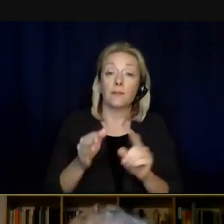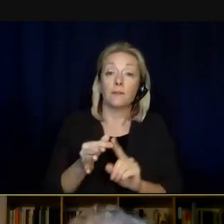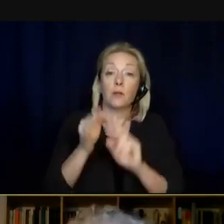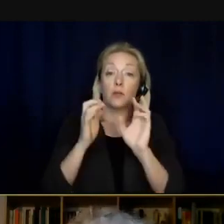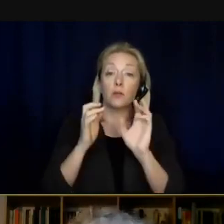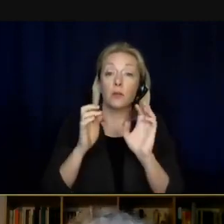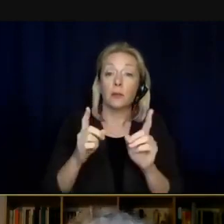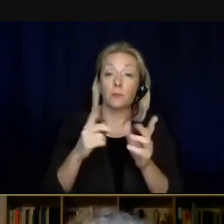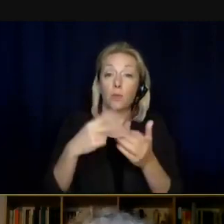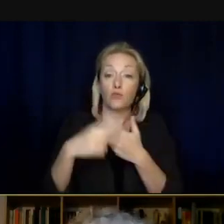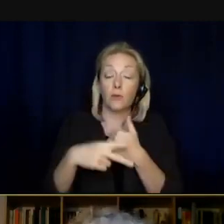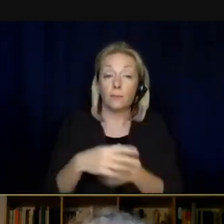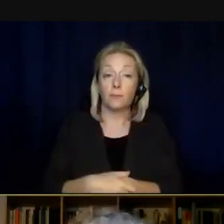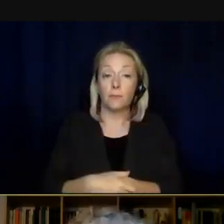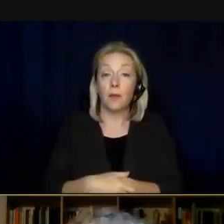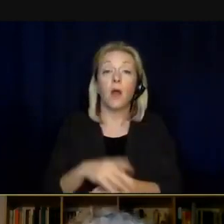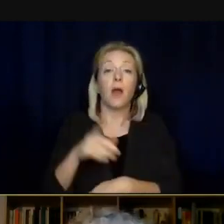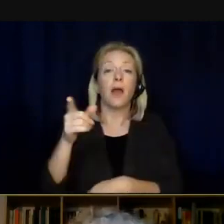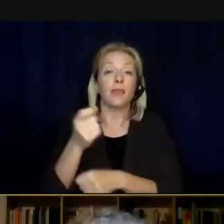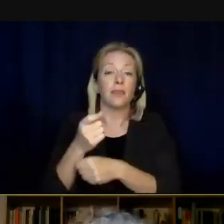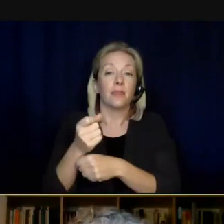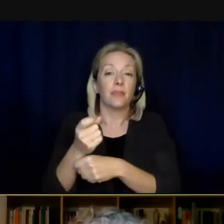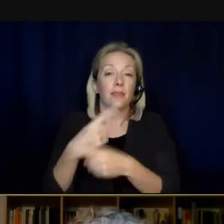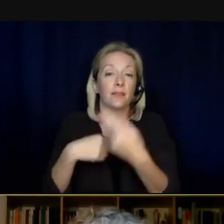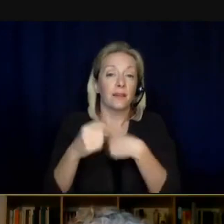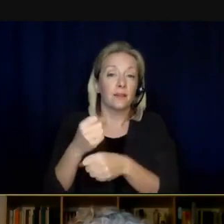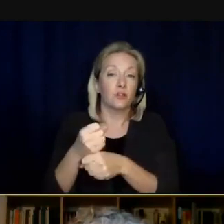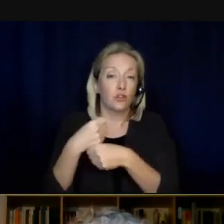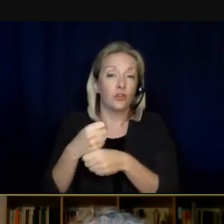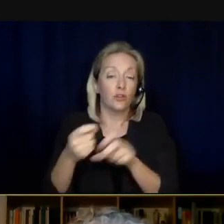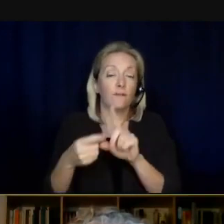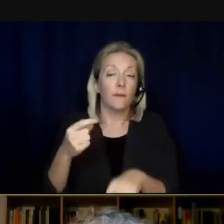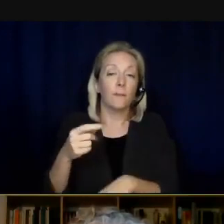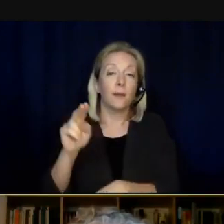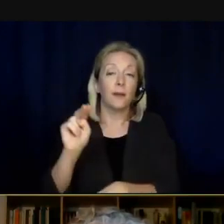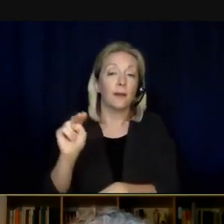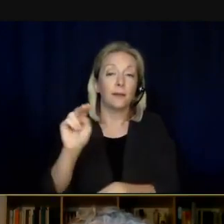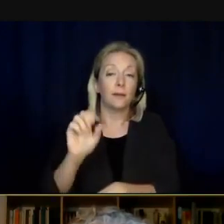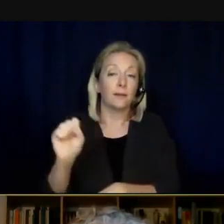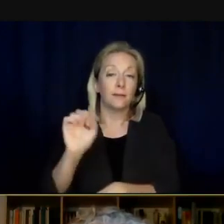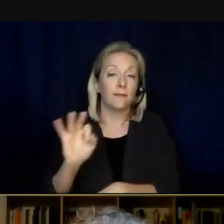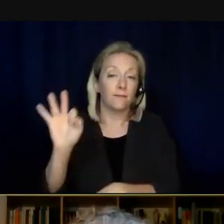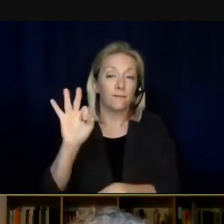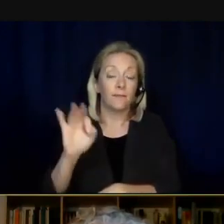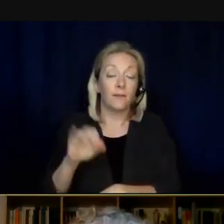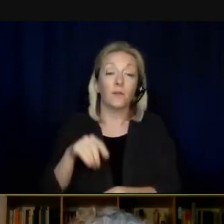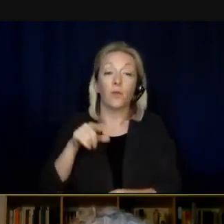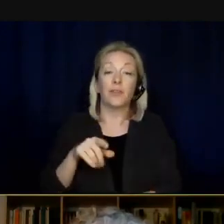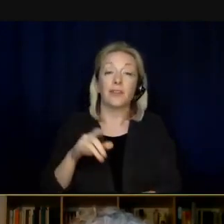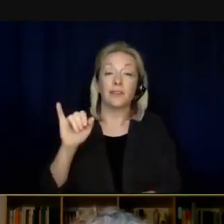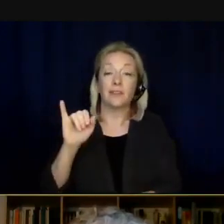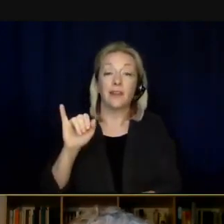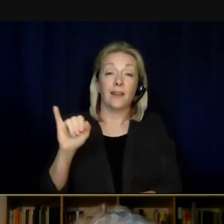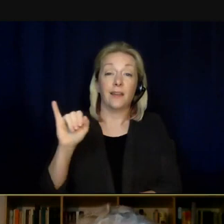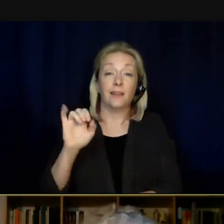Programs, and the sign generator was sponsored by the National Science Foundation. So IES supported